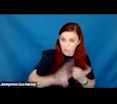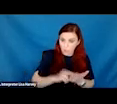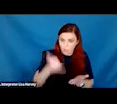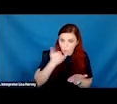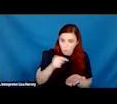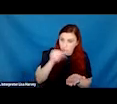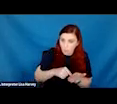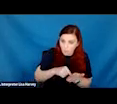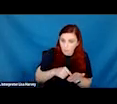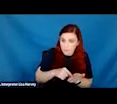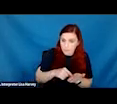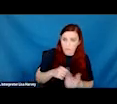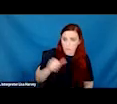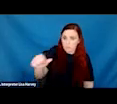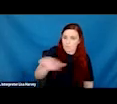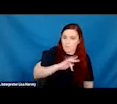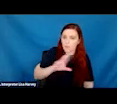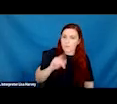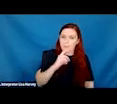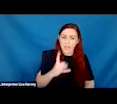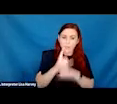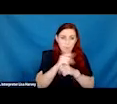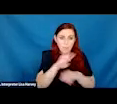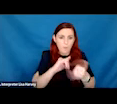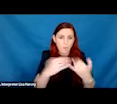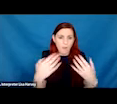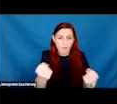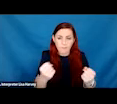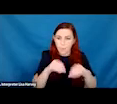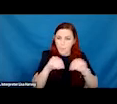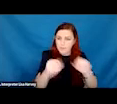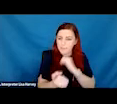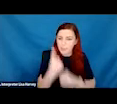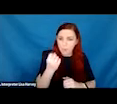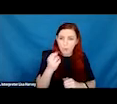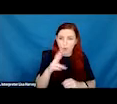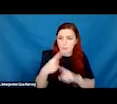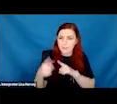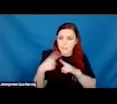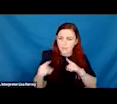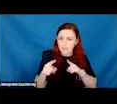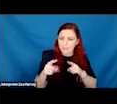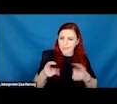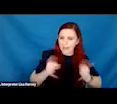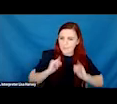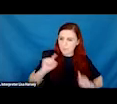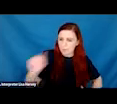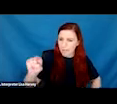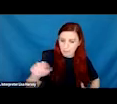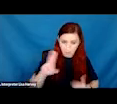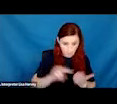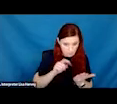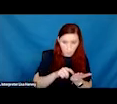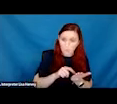great benefit to people with mobility or manual dexterity difficulties. It is interesting, however, that this system was developed